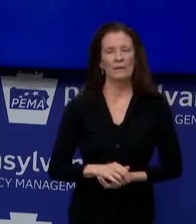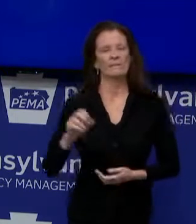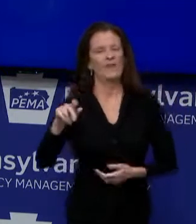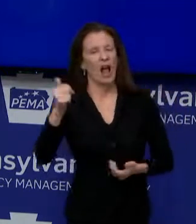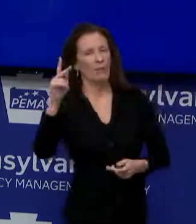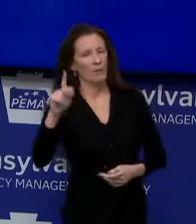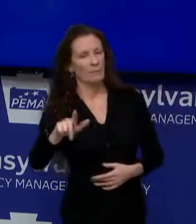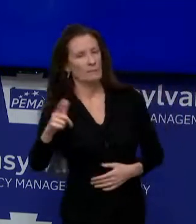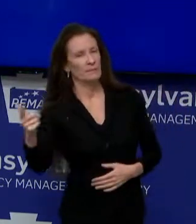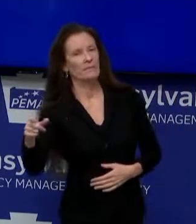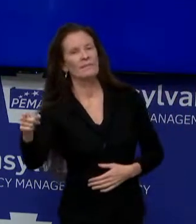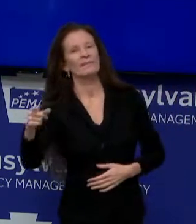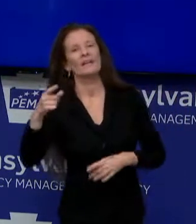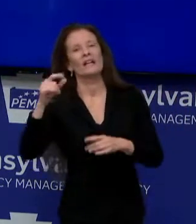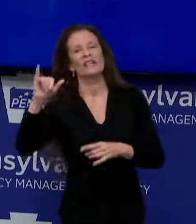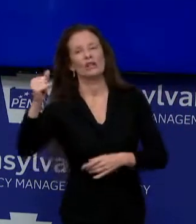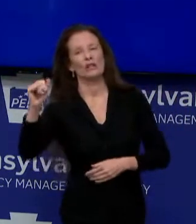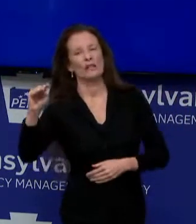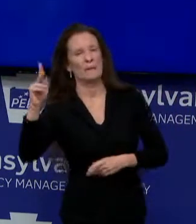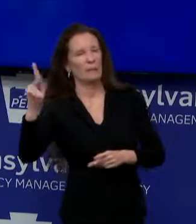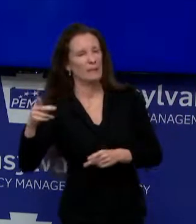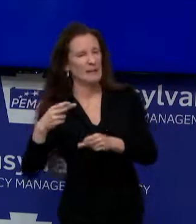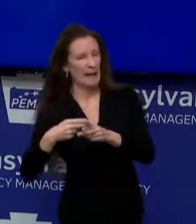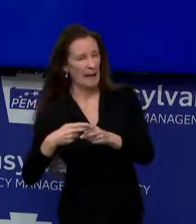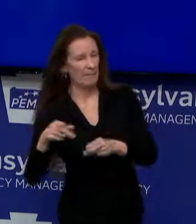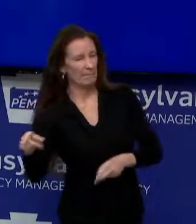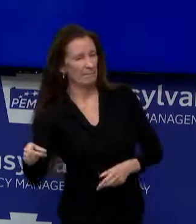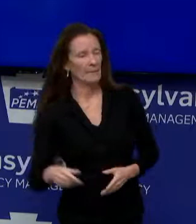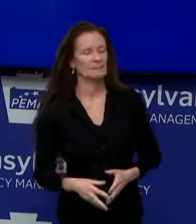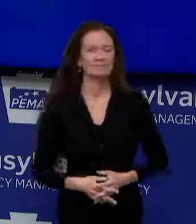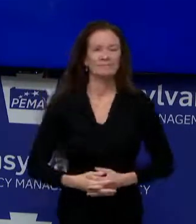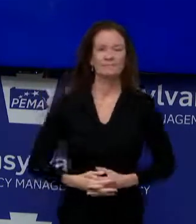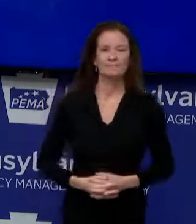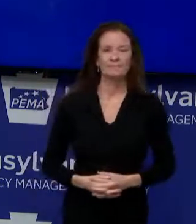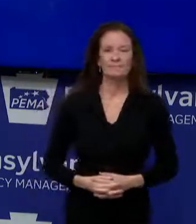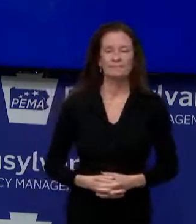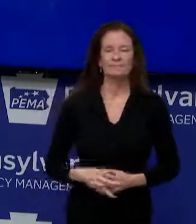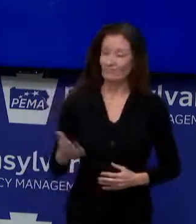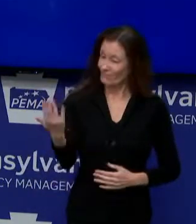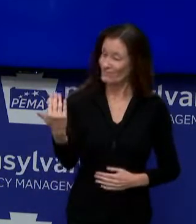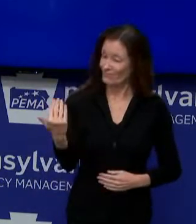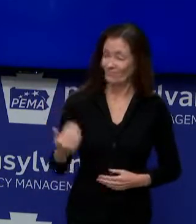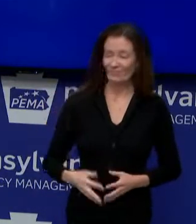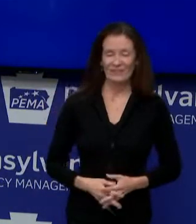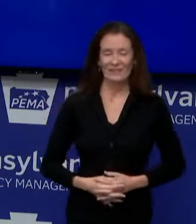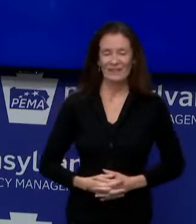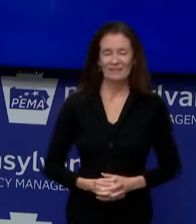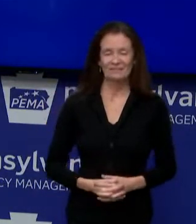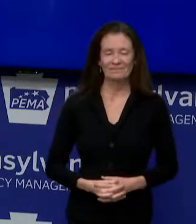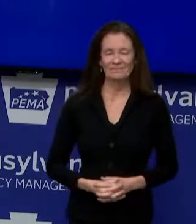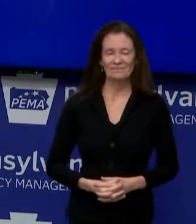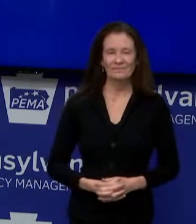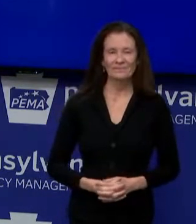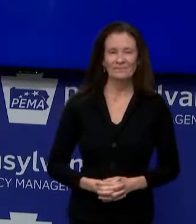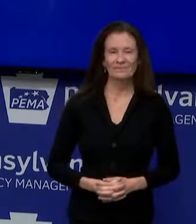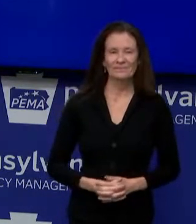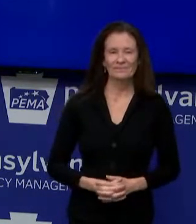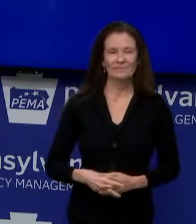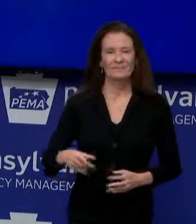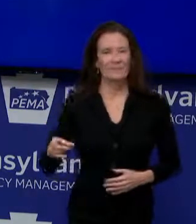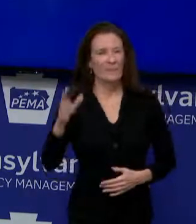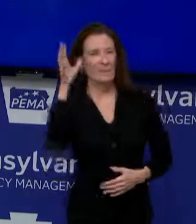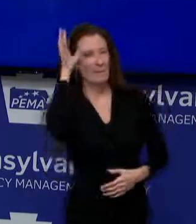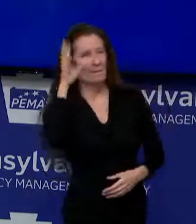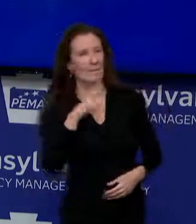Jim from KYW News Radio. Jim, please unmute and ask your question. Just a quick follow-up for Secretary